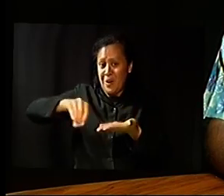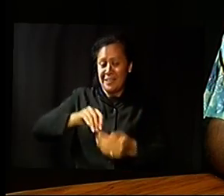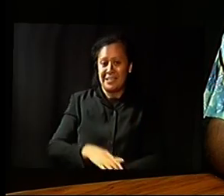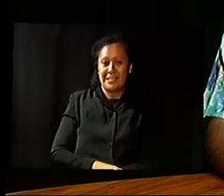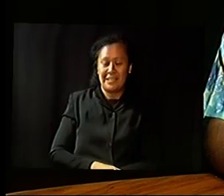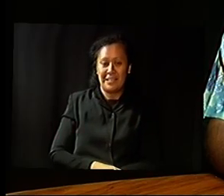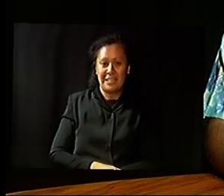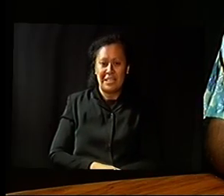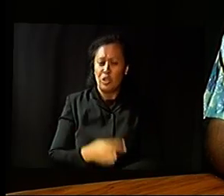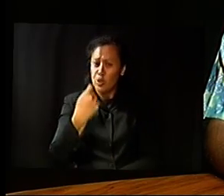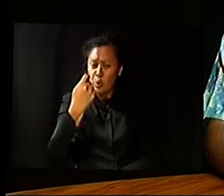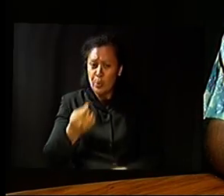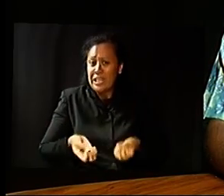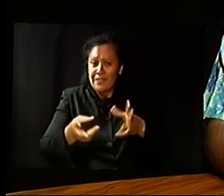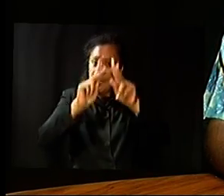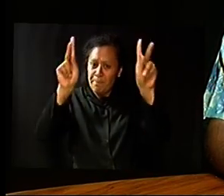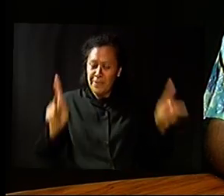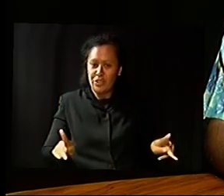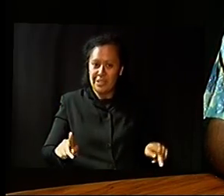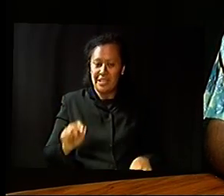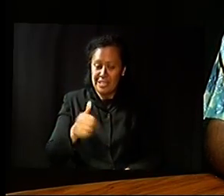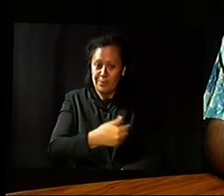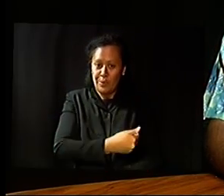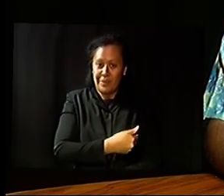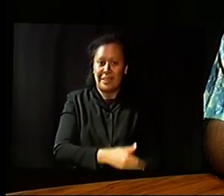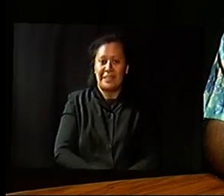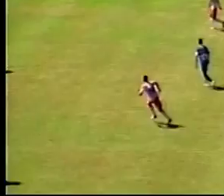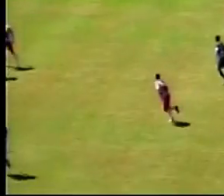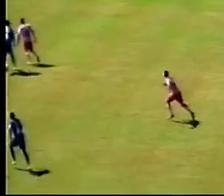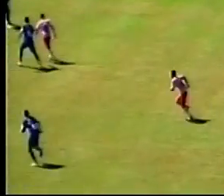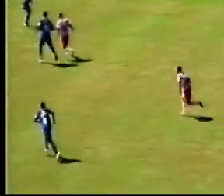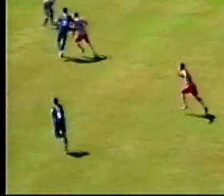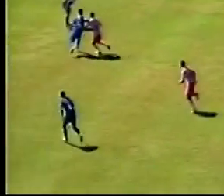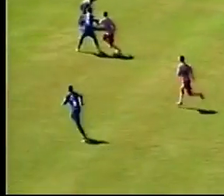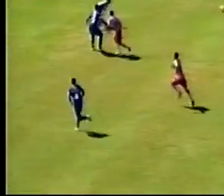$15,000. We bring you some highlights of the semi-final clashes this morning.